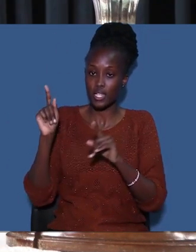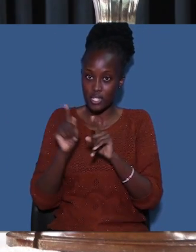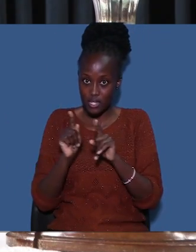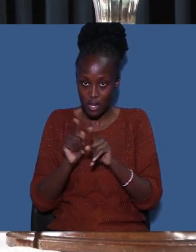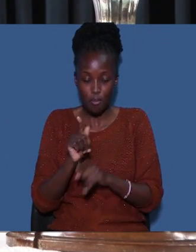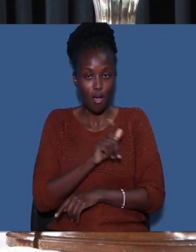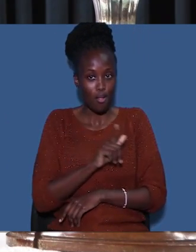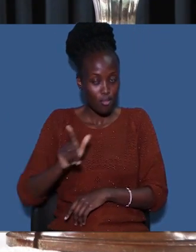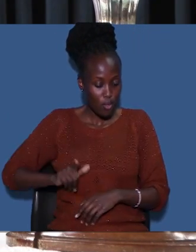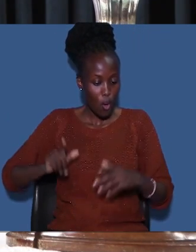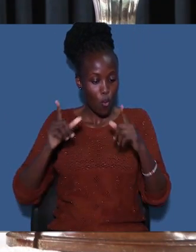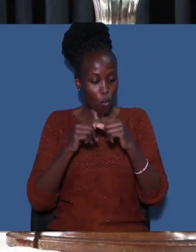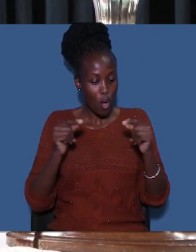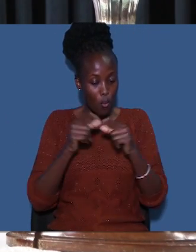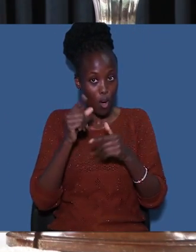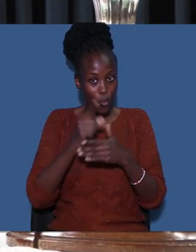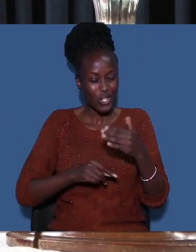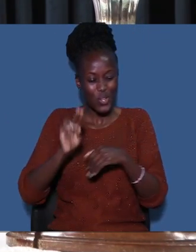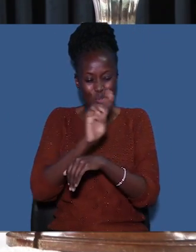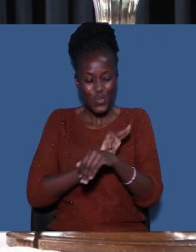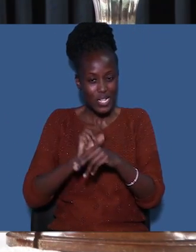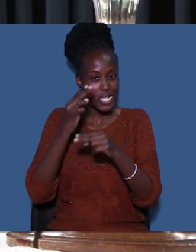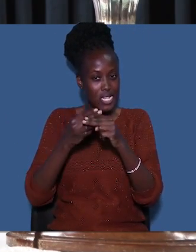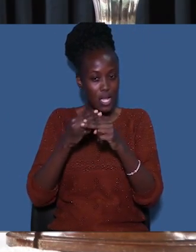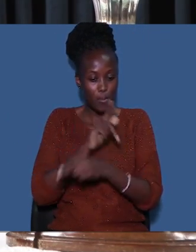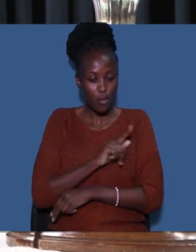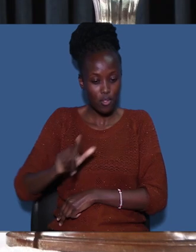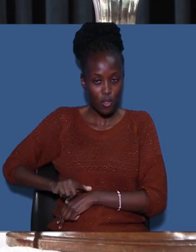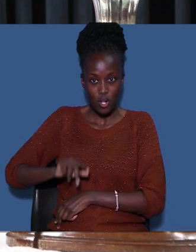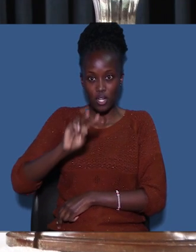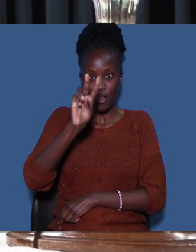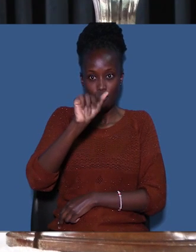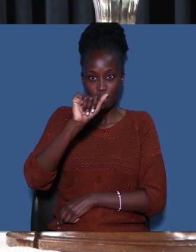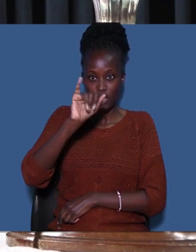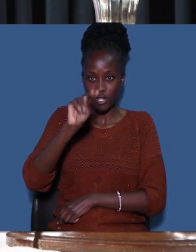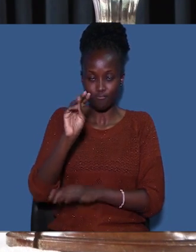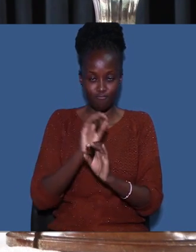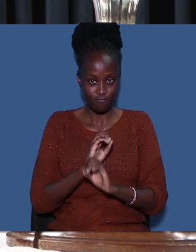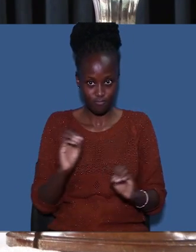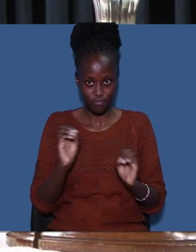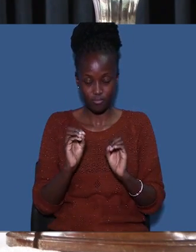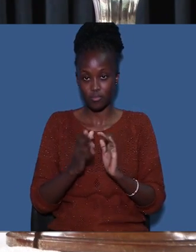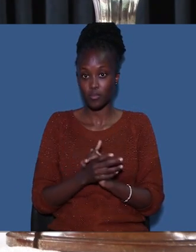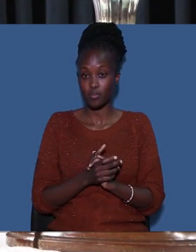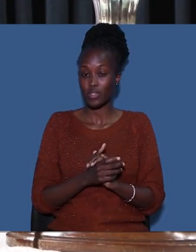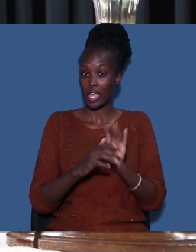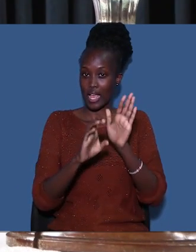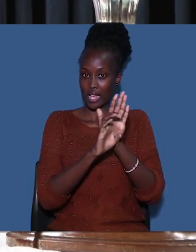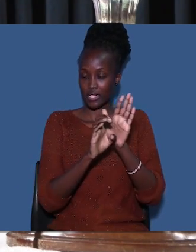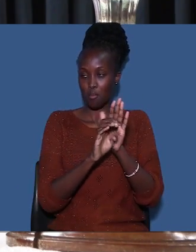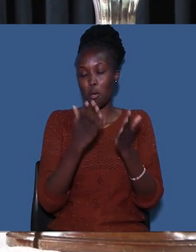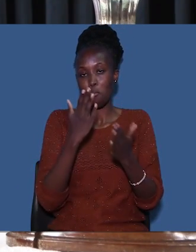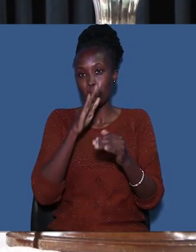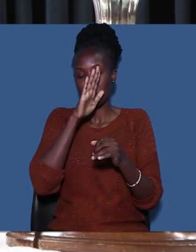name carelessly or in vain, and if they did, they would be guilty of sin. This included swearing by God's